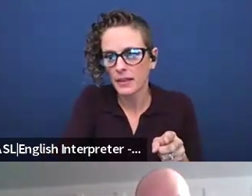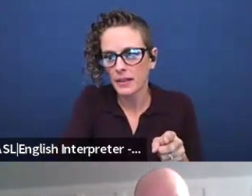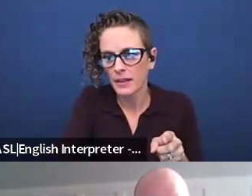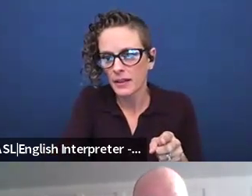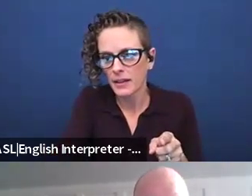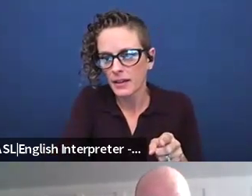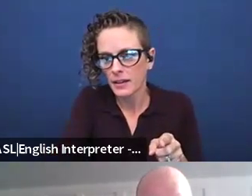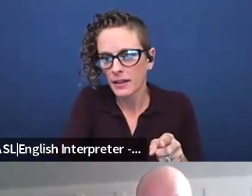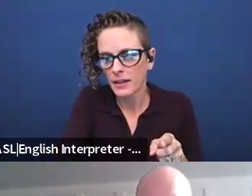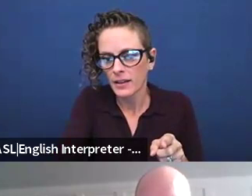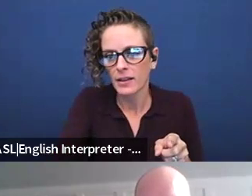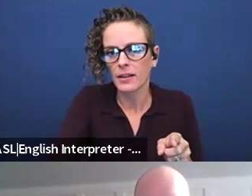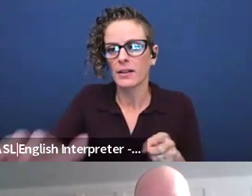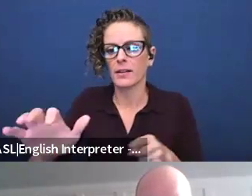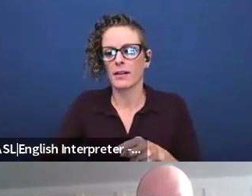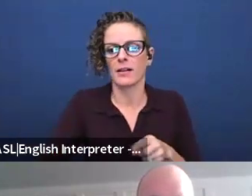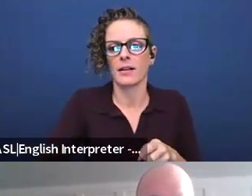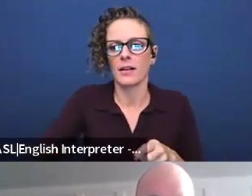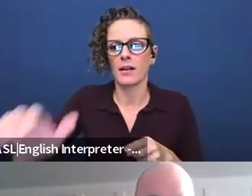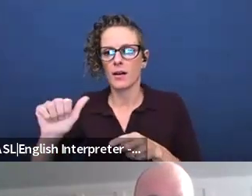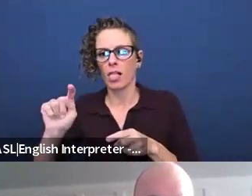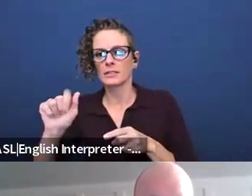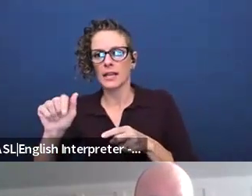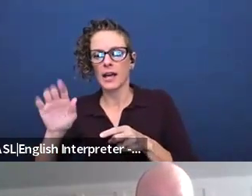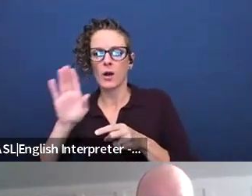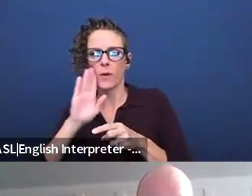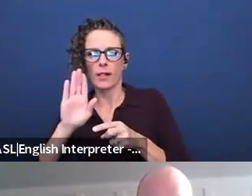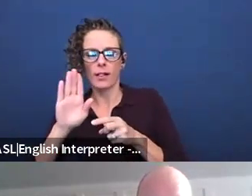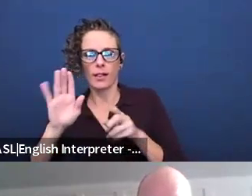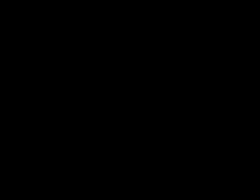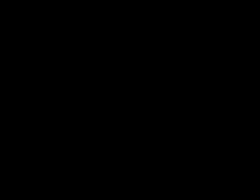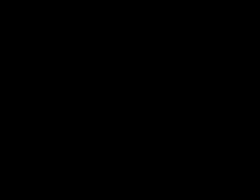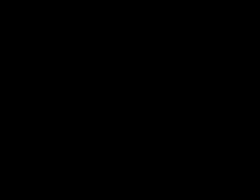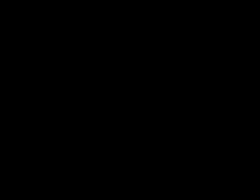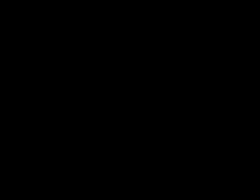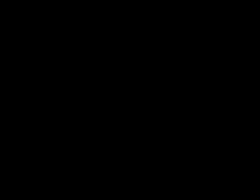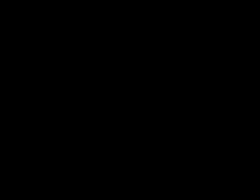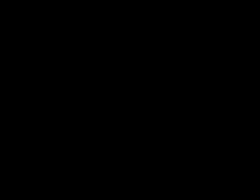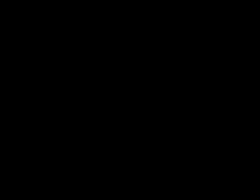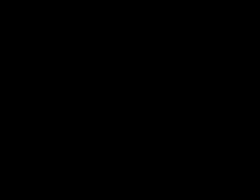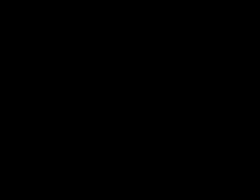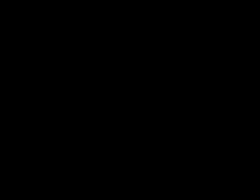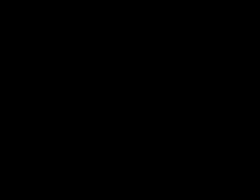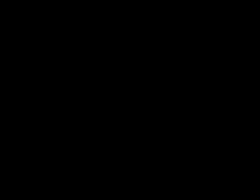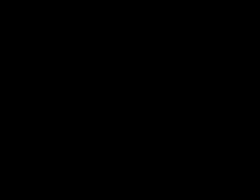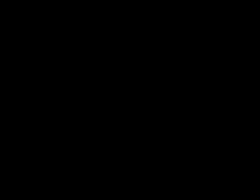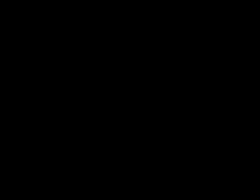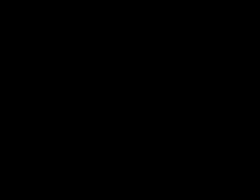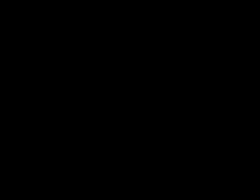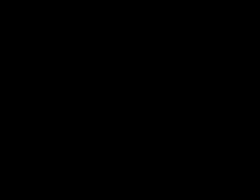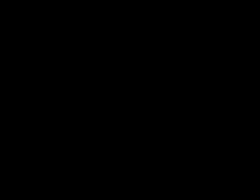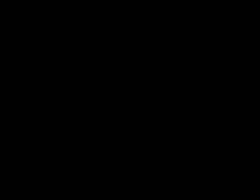All right. Are you guys seeing the Run for Safe Haven? Oh, not yet. Hold on. I see I haven't fully shared.